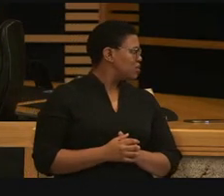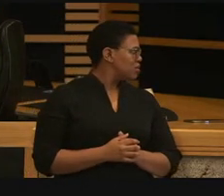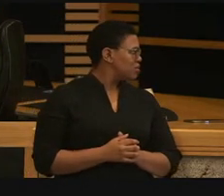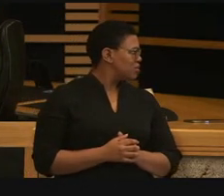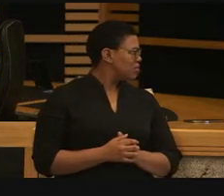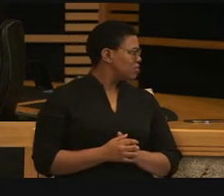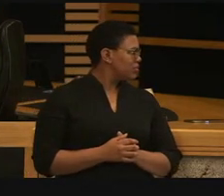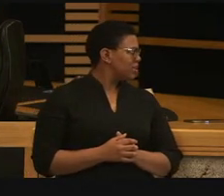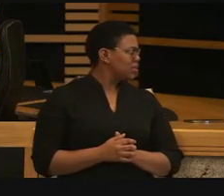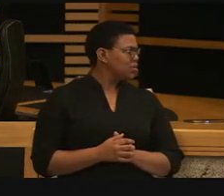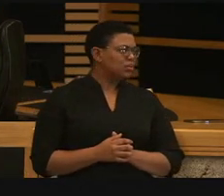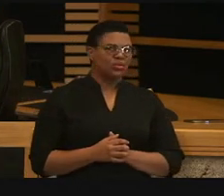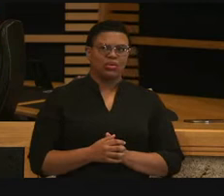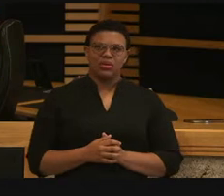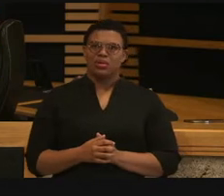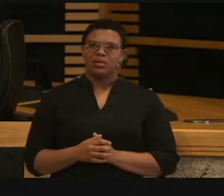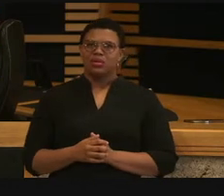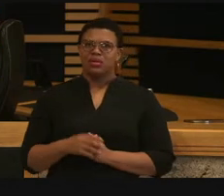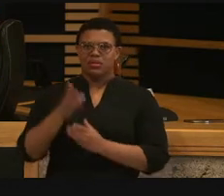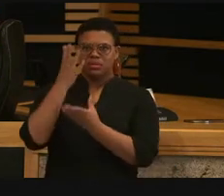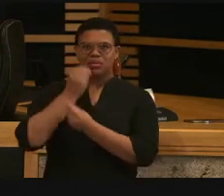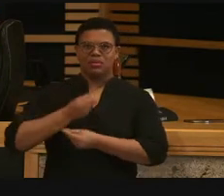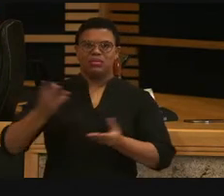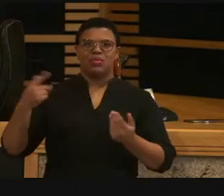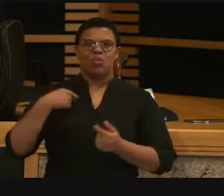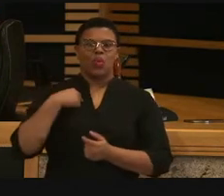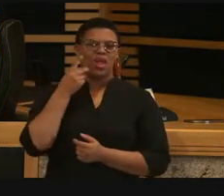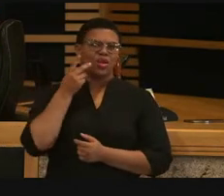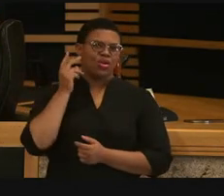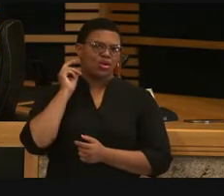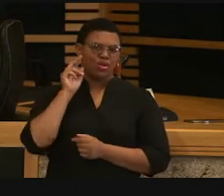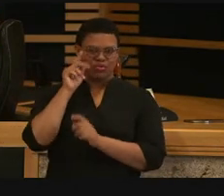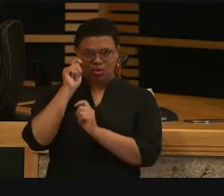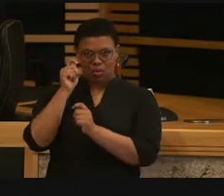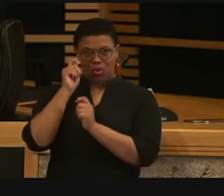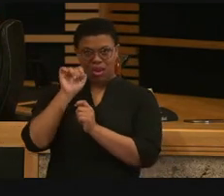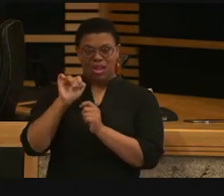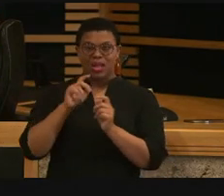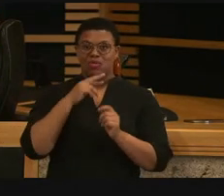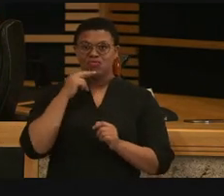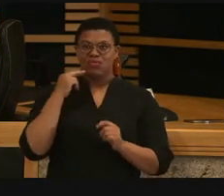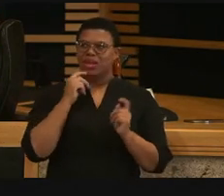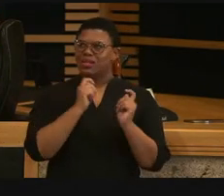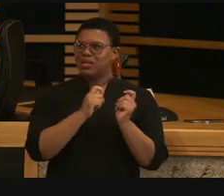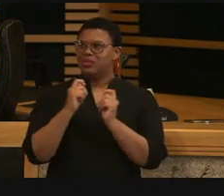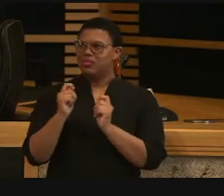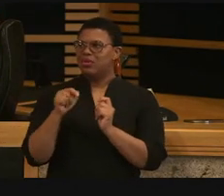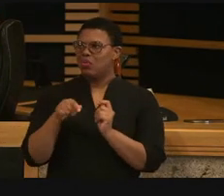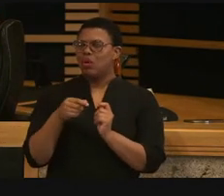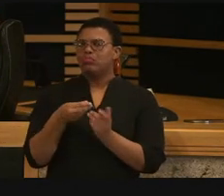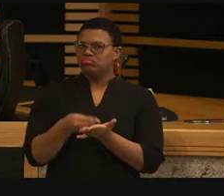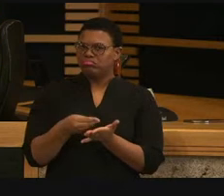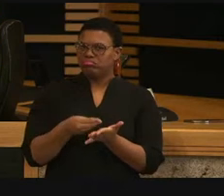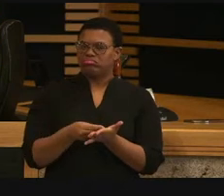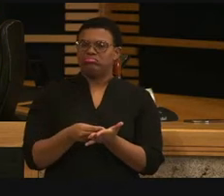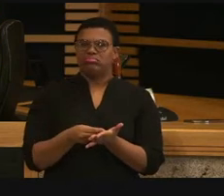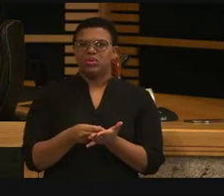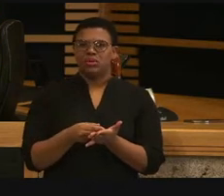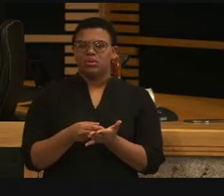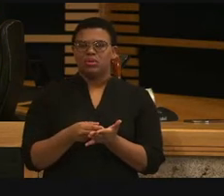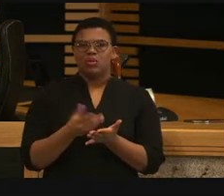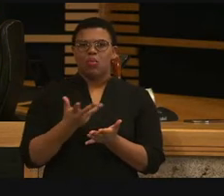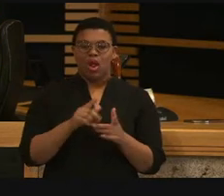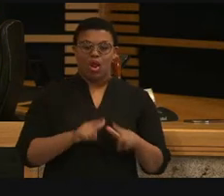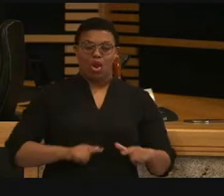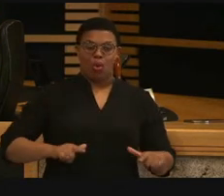give notice that we recognize rail transport as the most cost-effective means of transport, both